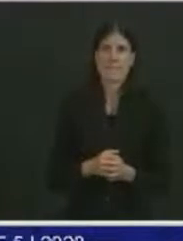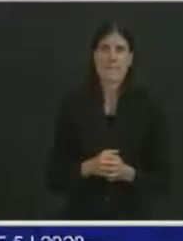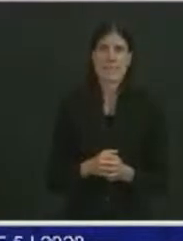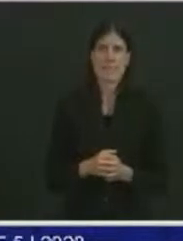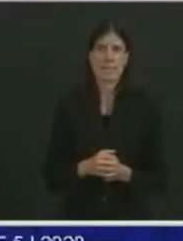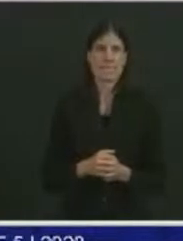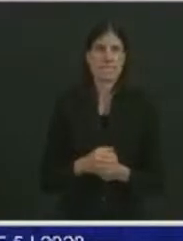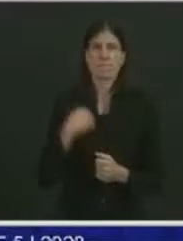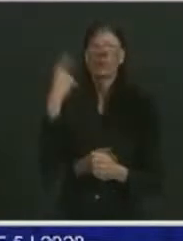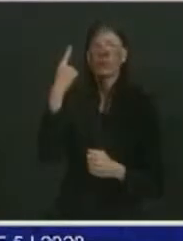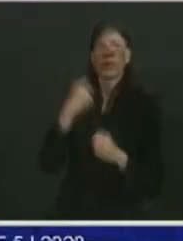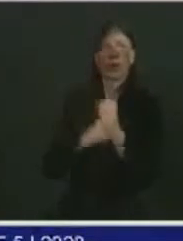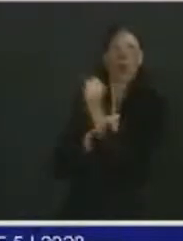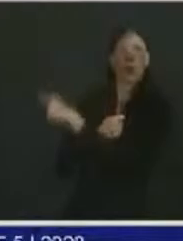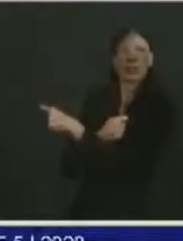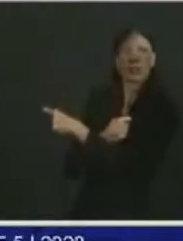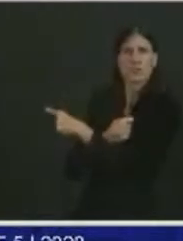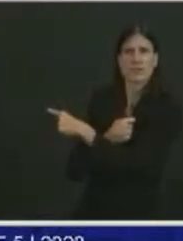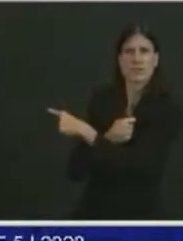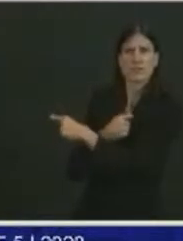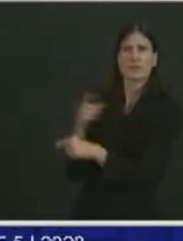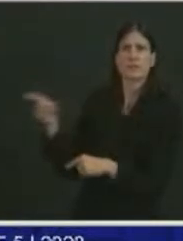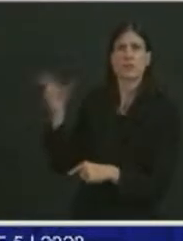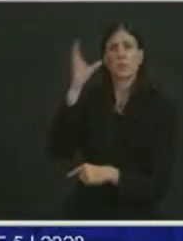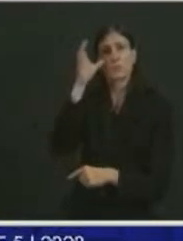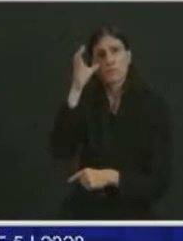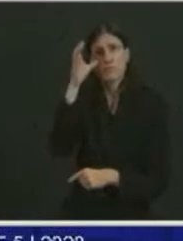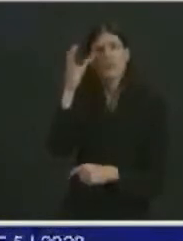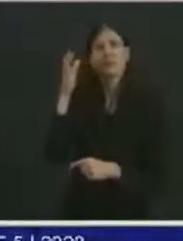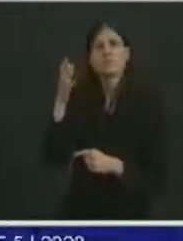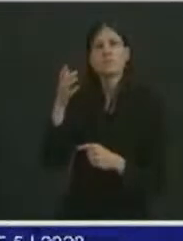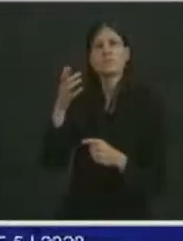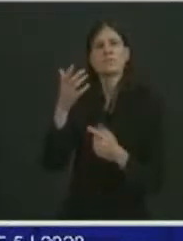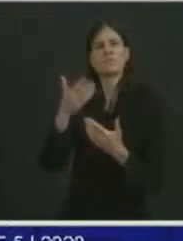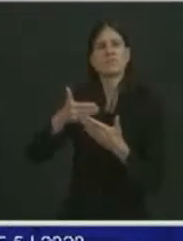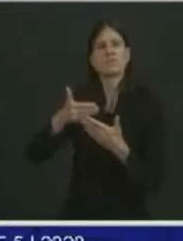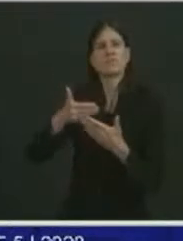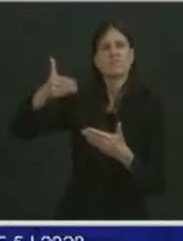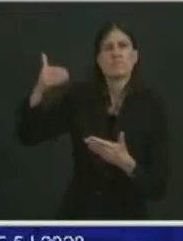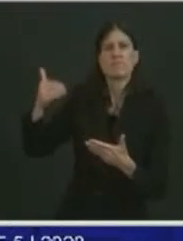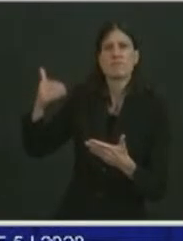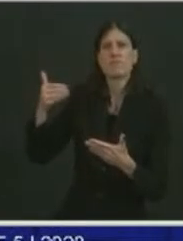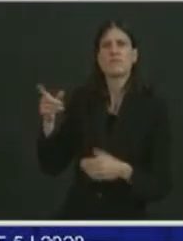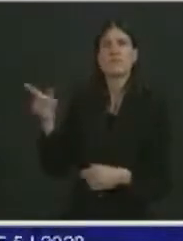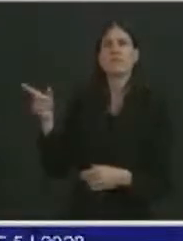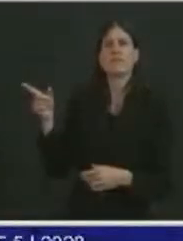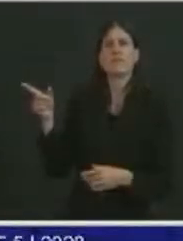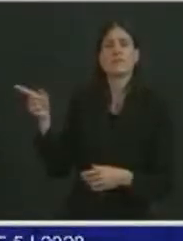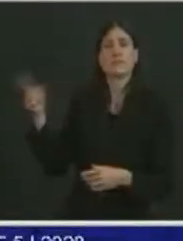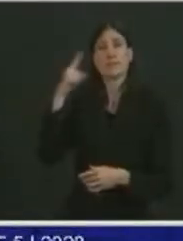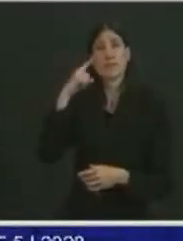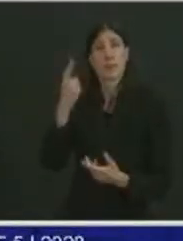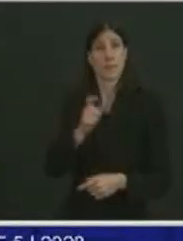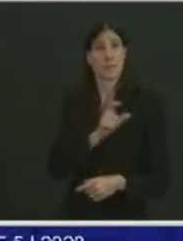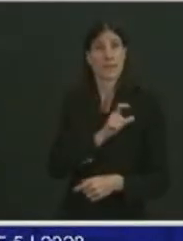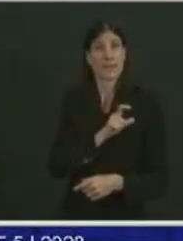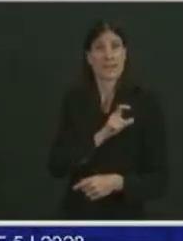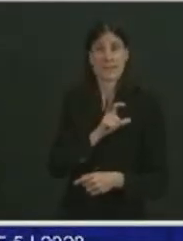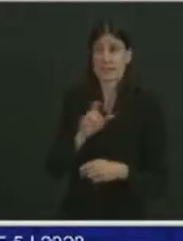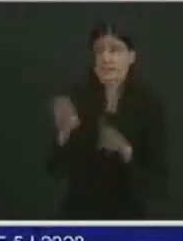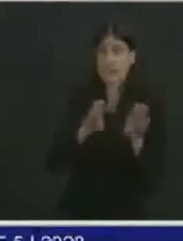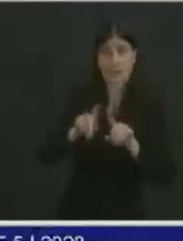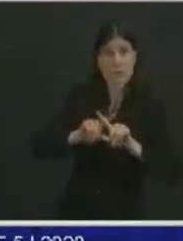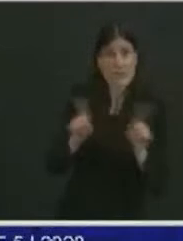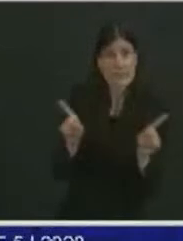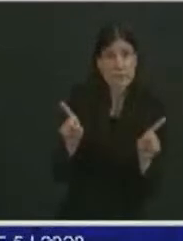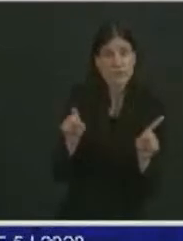before that, as you said, in your conversations, what is your assessment of policing in Rhode Island? And what are you